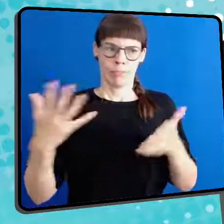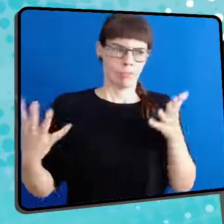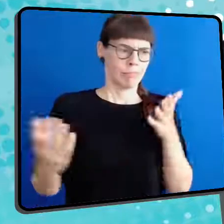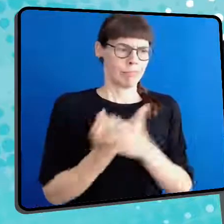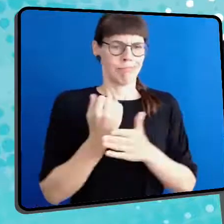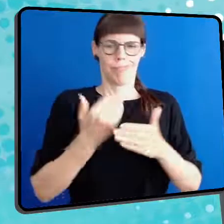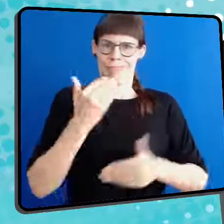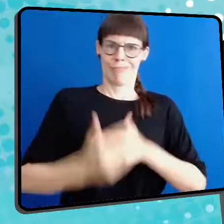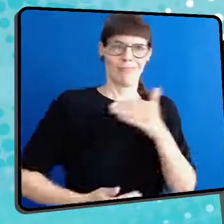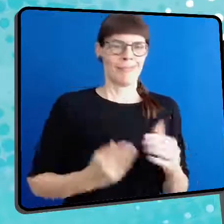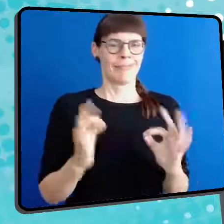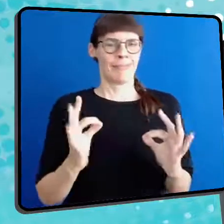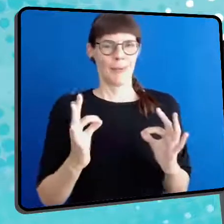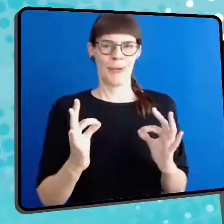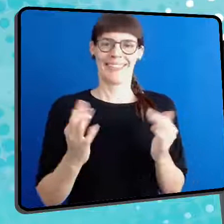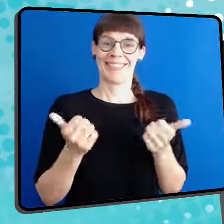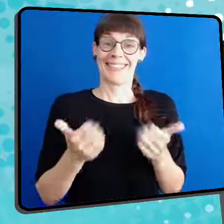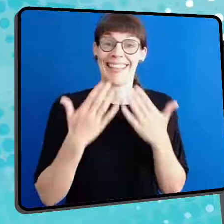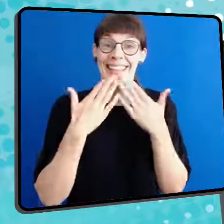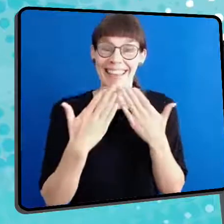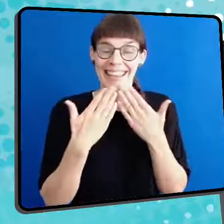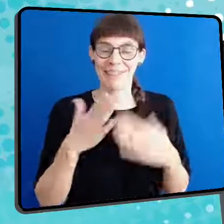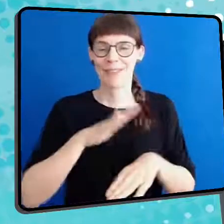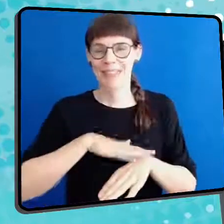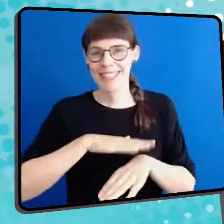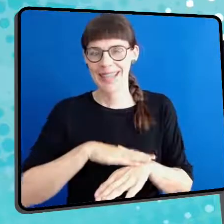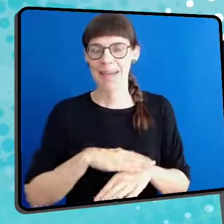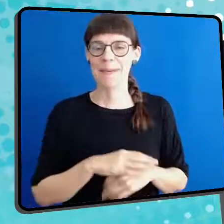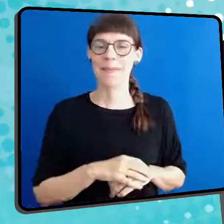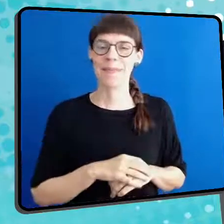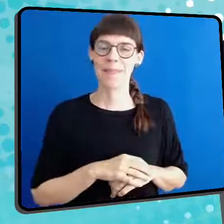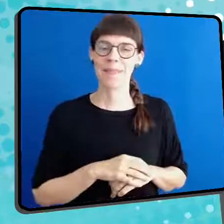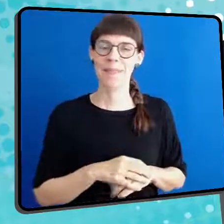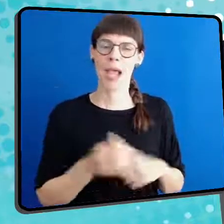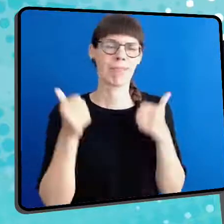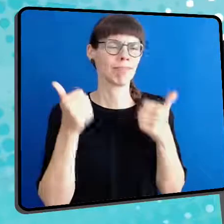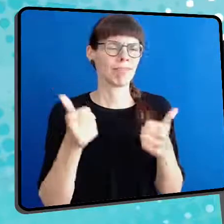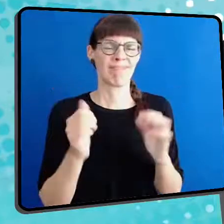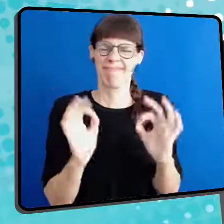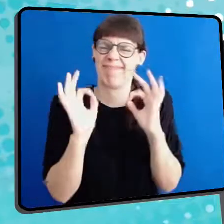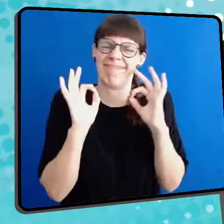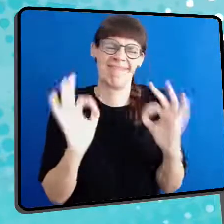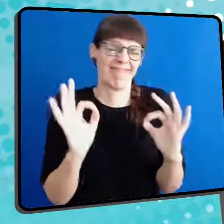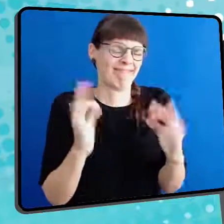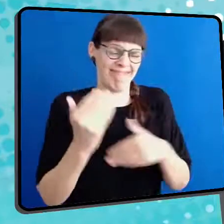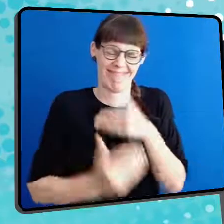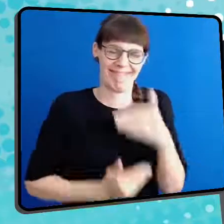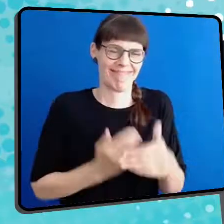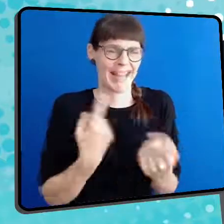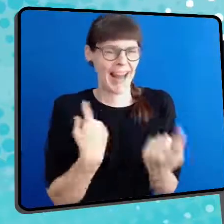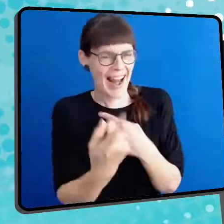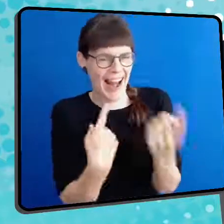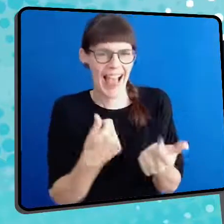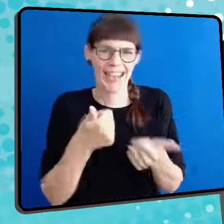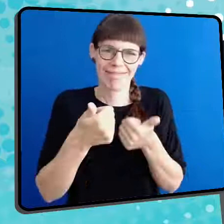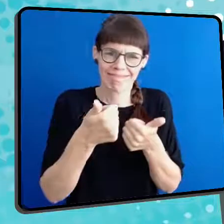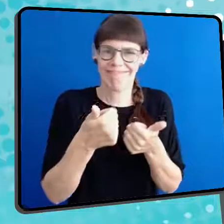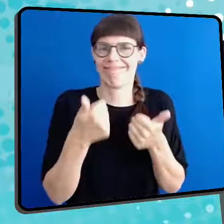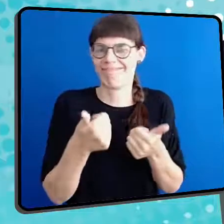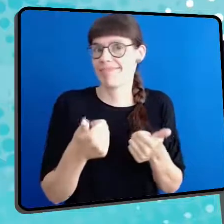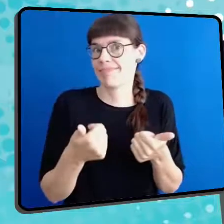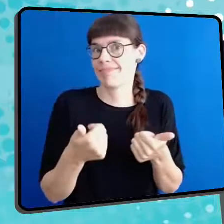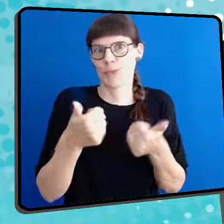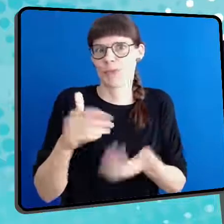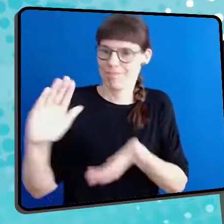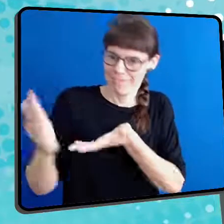so much for your time today. You did a wonderful job, really, really amazing job. It's been an absolute pleasure to have you on the show and